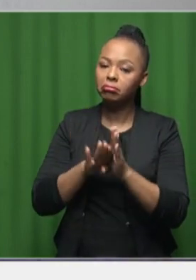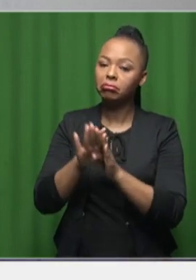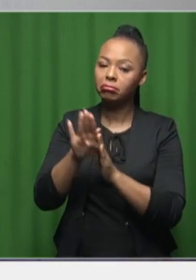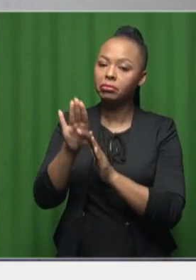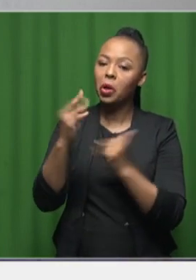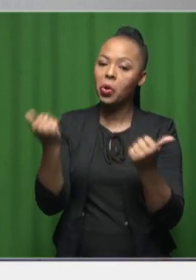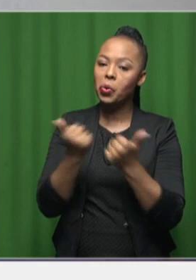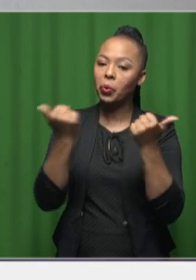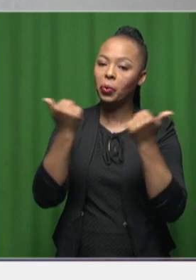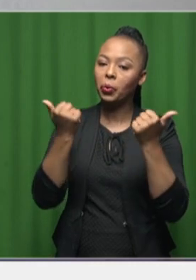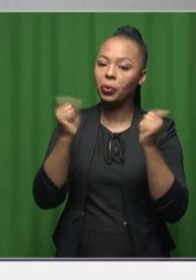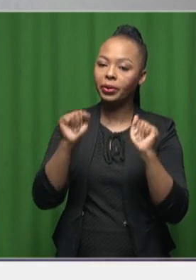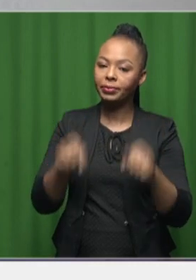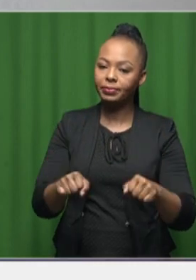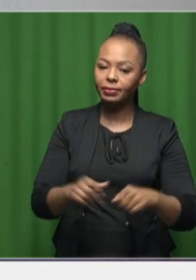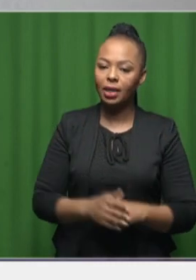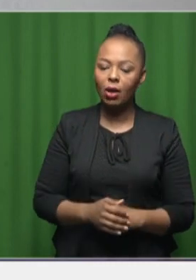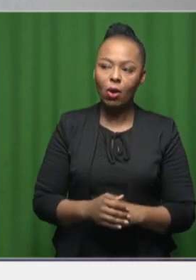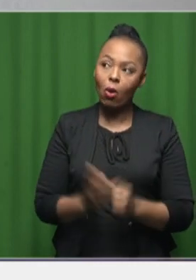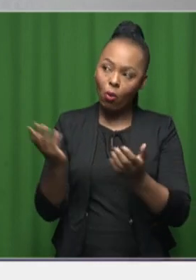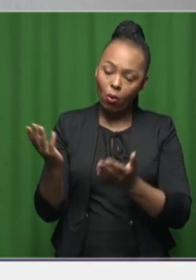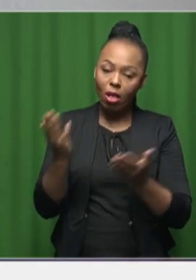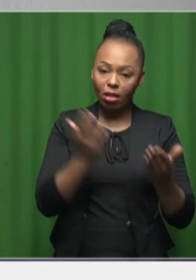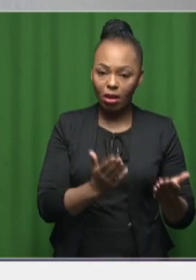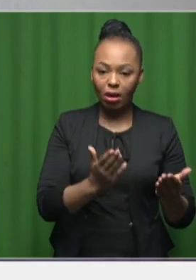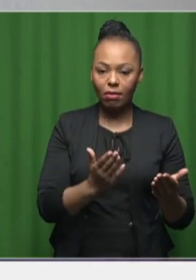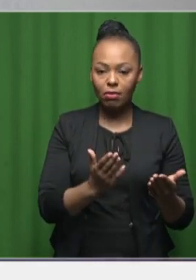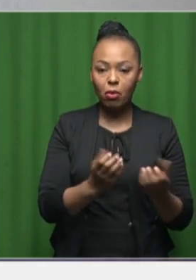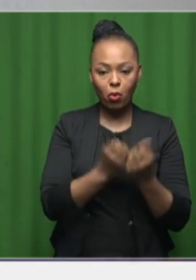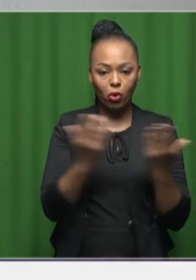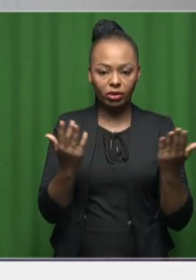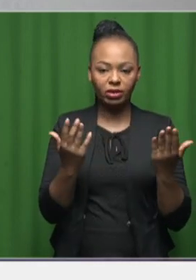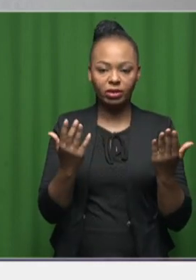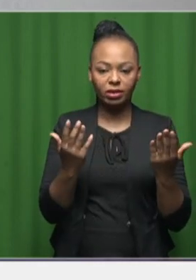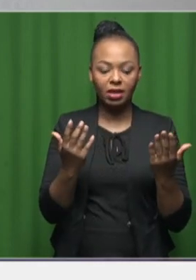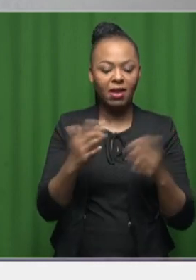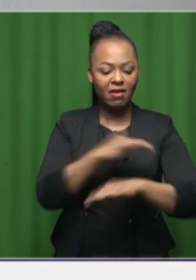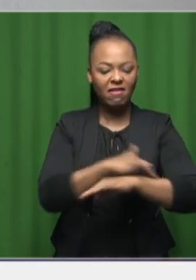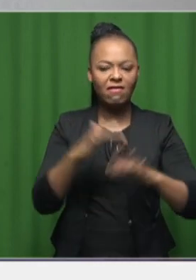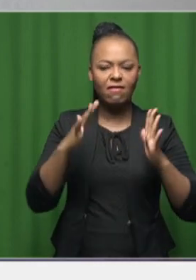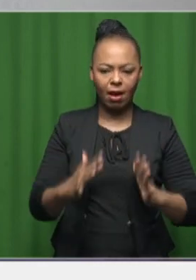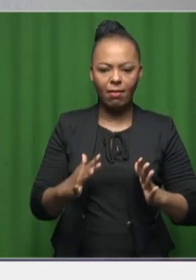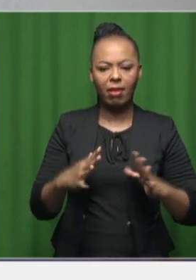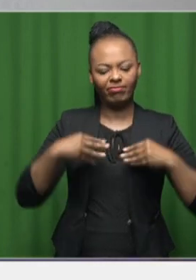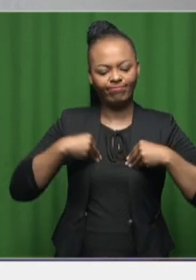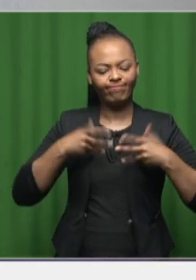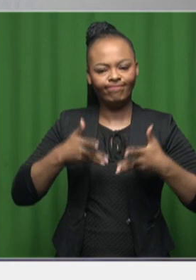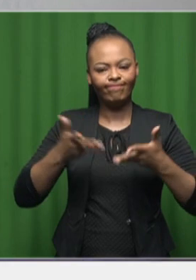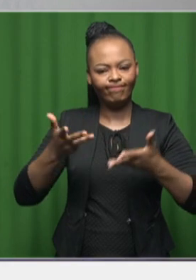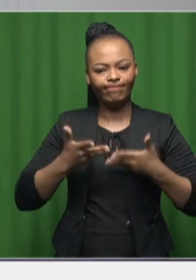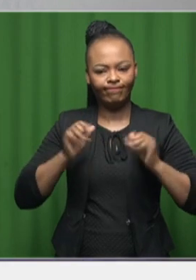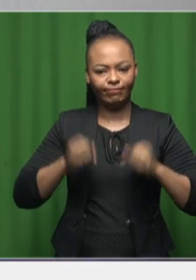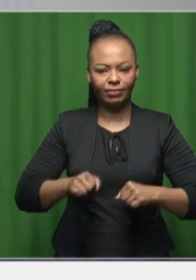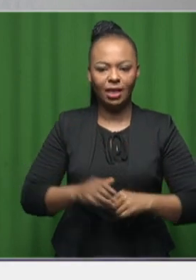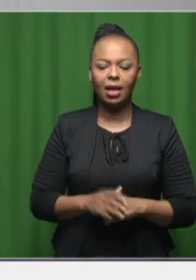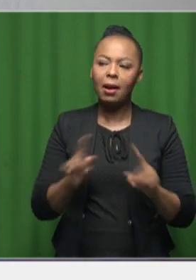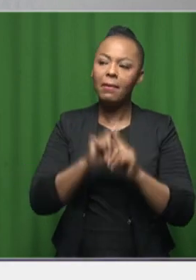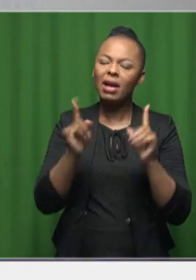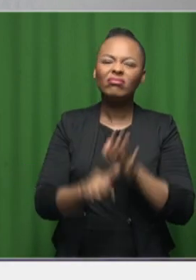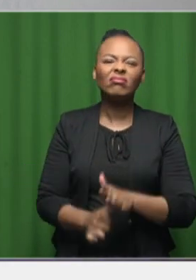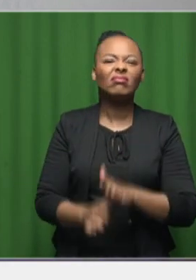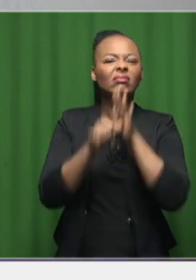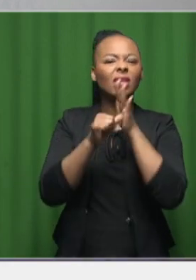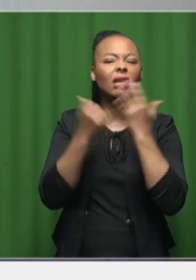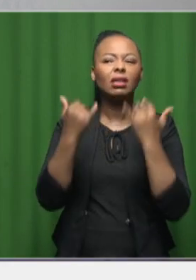been welcomed with open arms by farmers. But let's start off with the criteria that will be used to determine whether a farmer